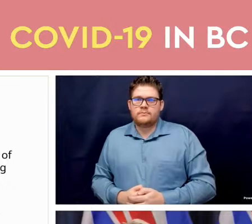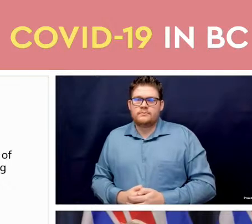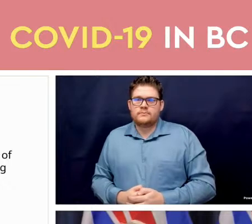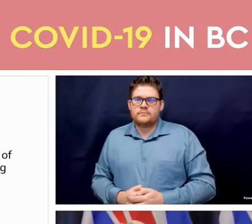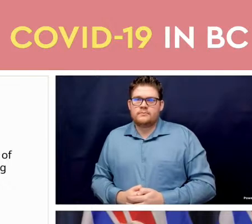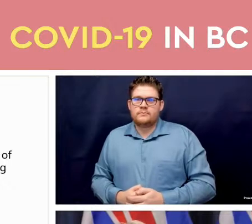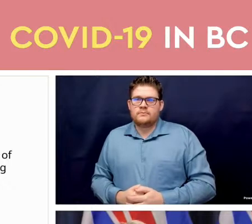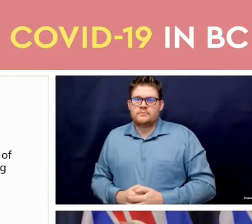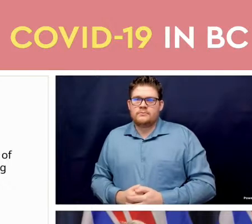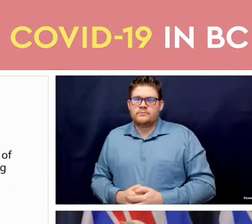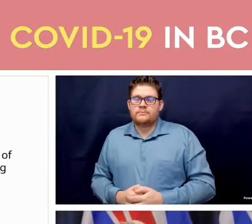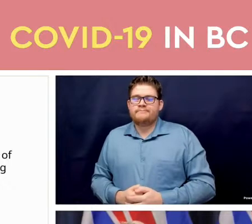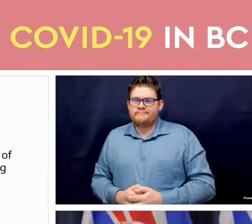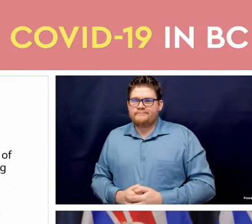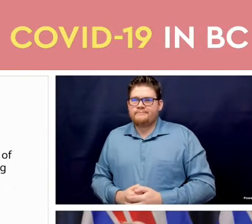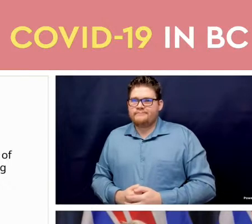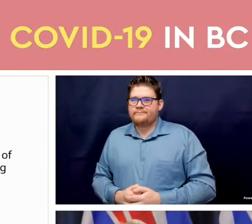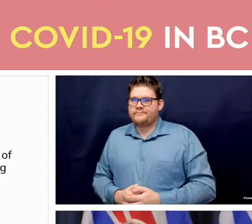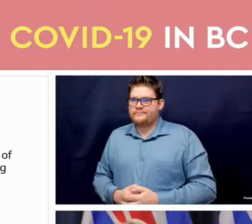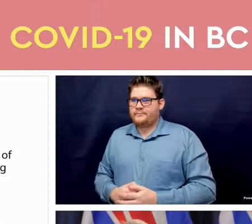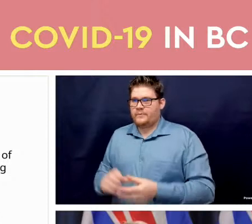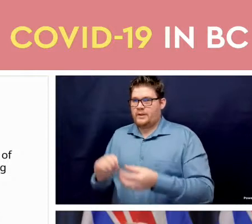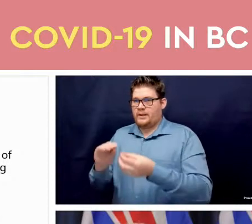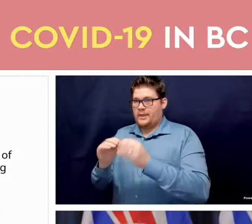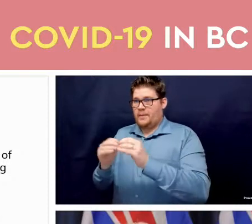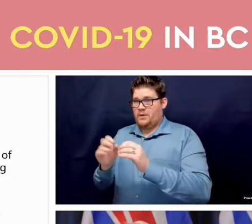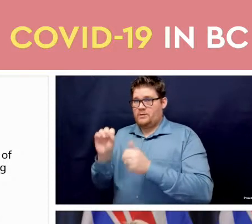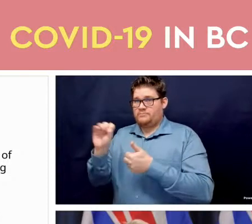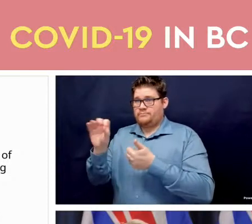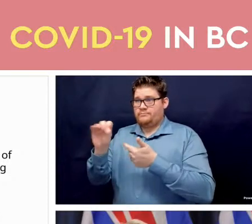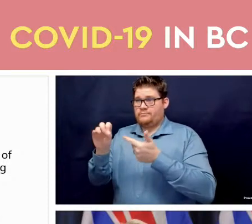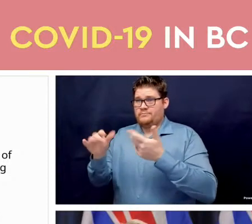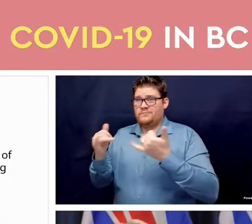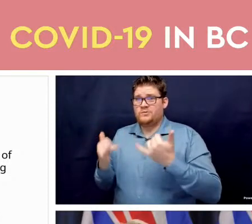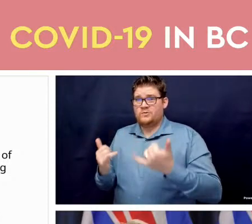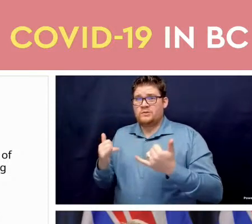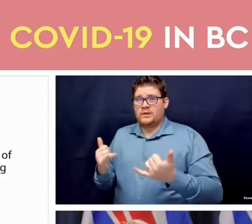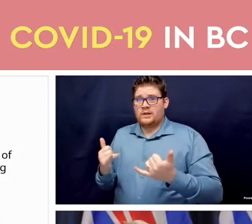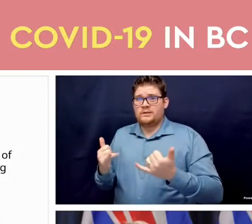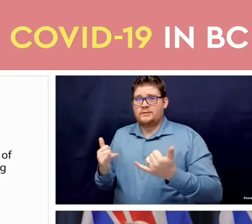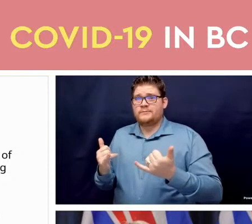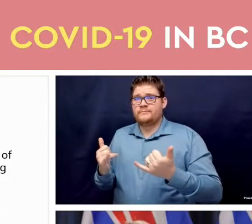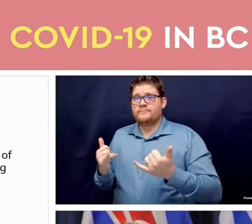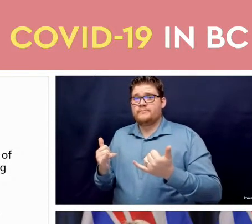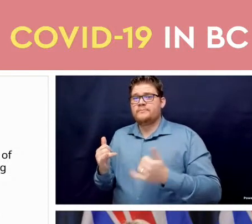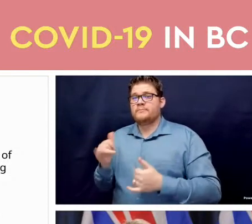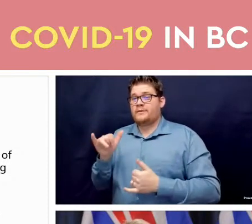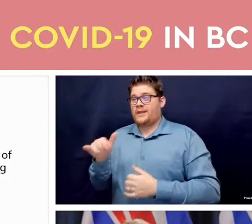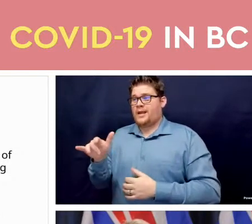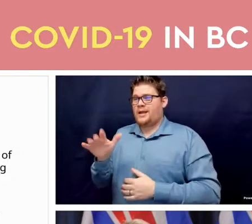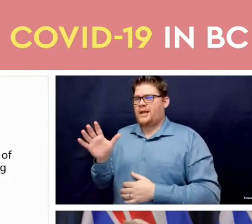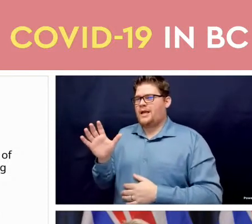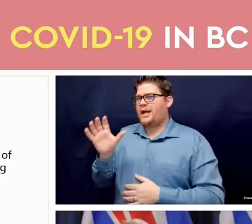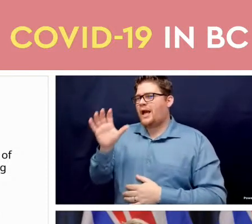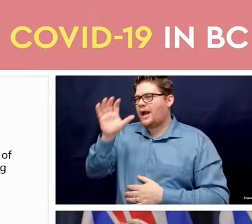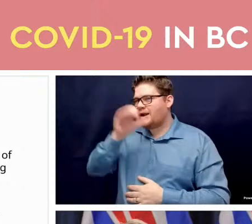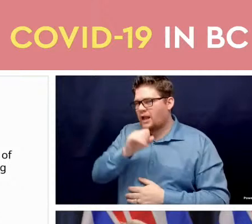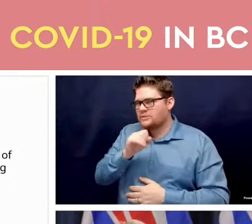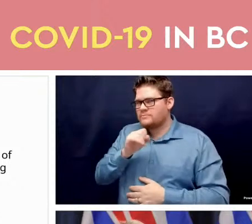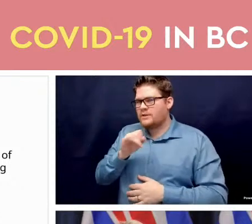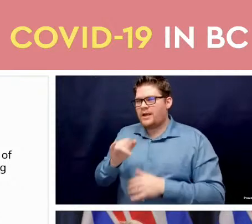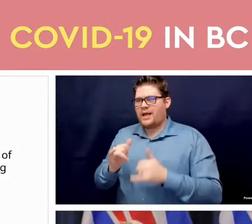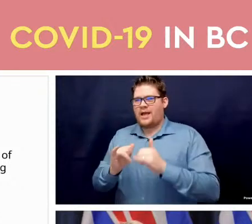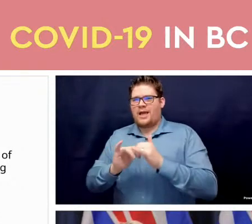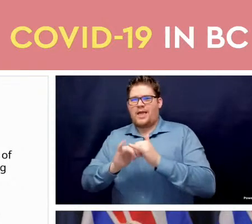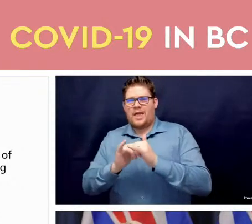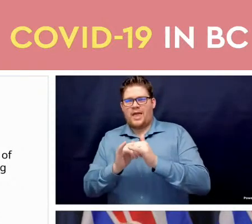overestimate of the impact of COVID, but it does represent the impact on the